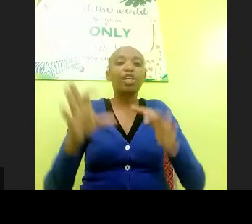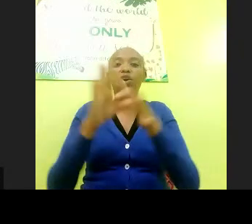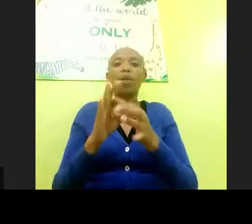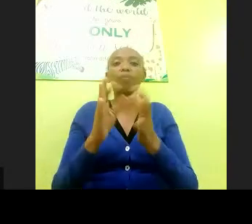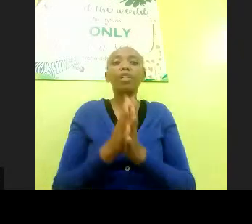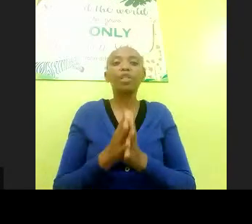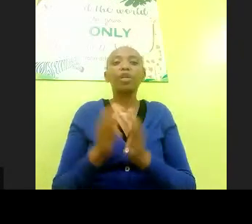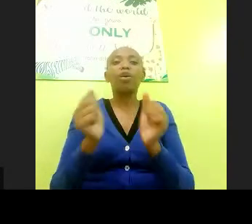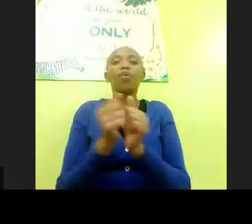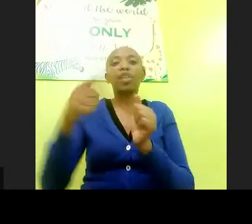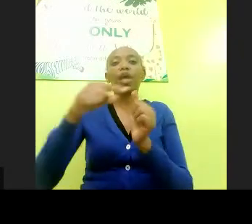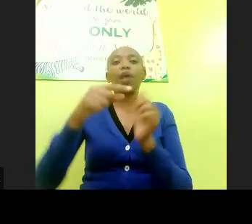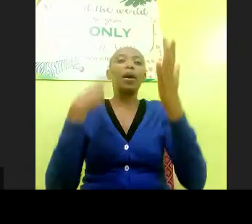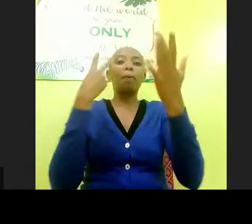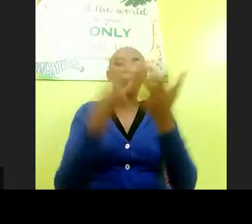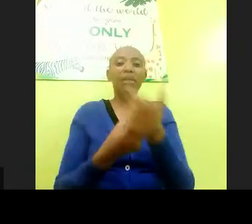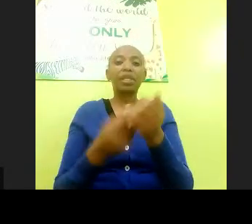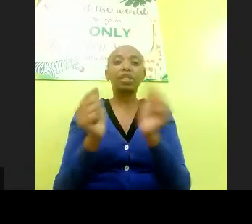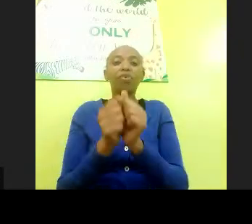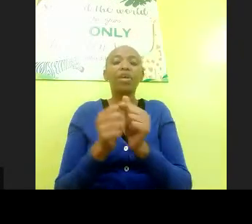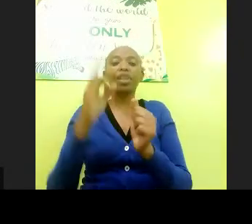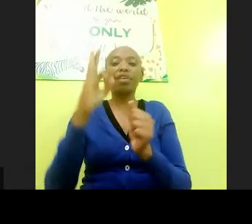our partnerships with Femnet.